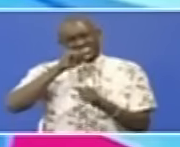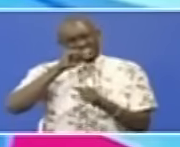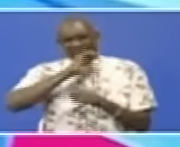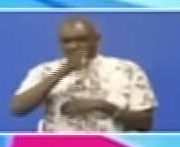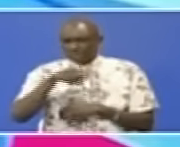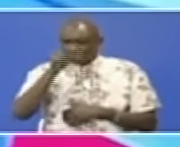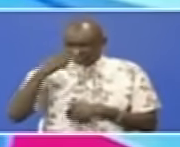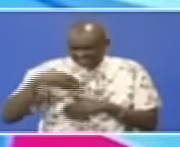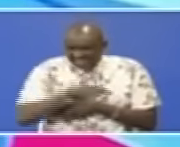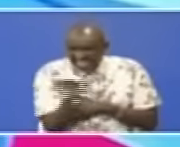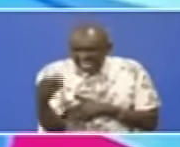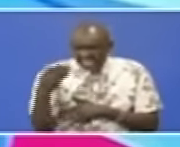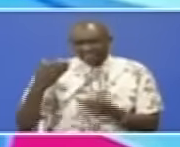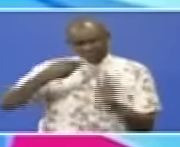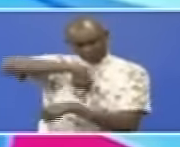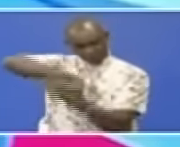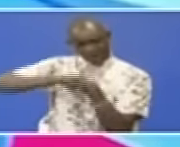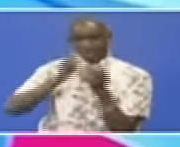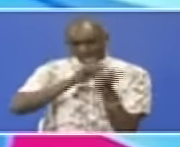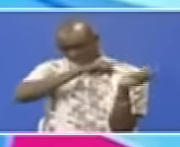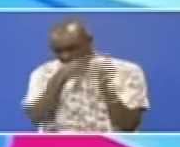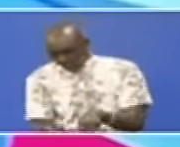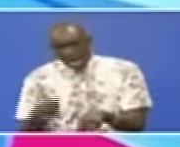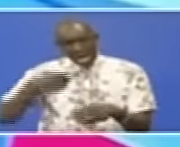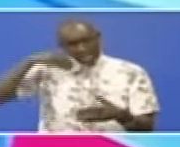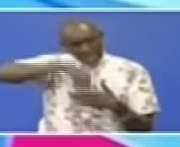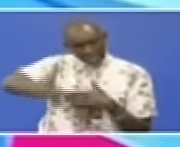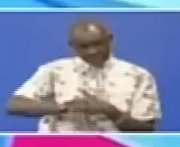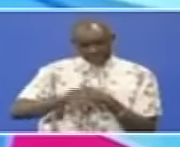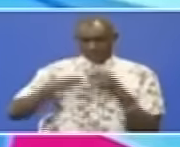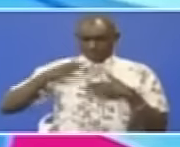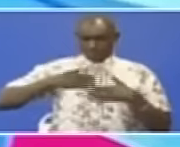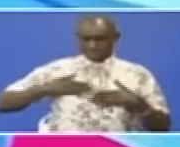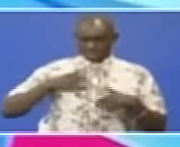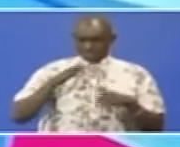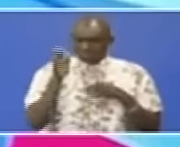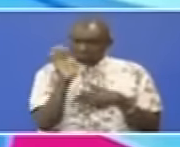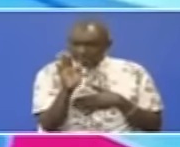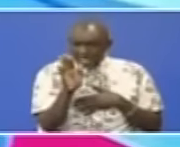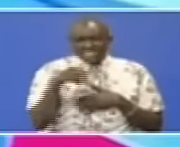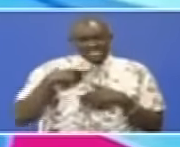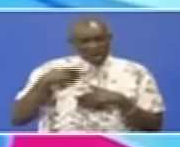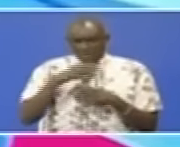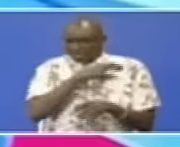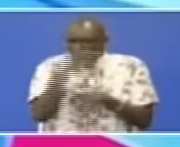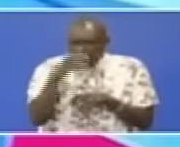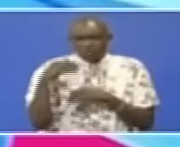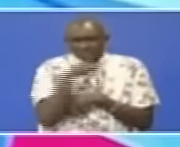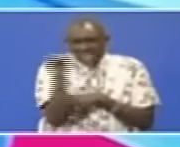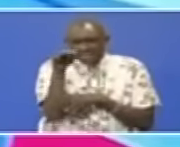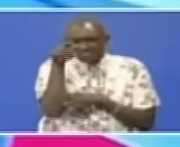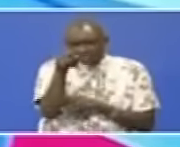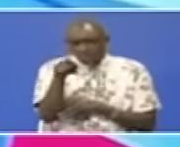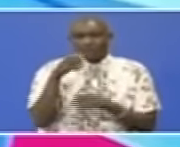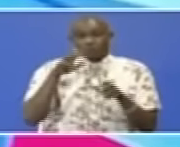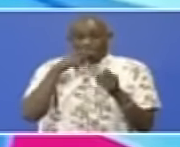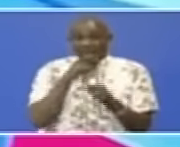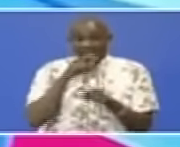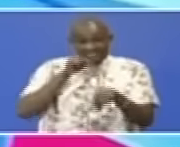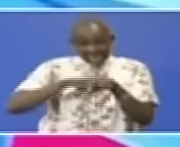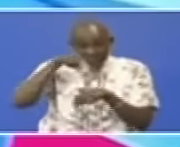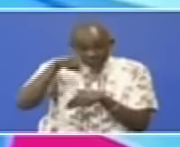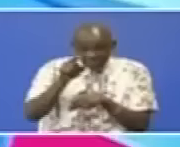after a snake allegedly wrestled a man down and lodged itself inside his body. The powerful snake is claimed to have attacked the man